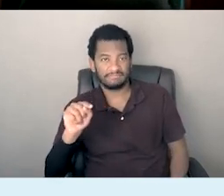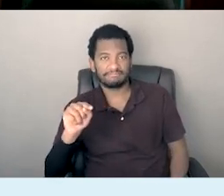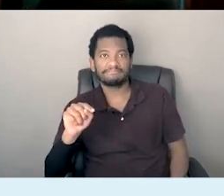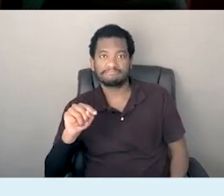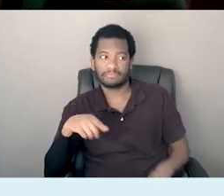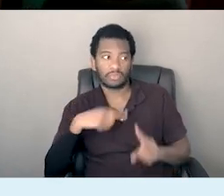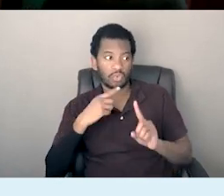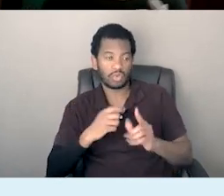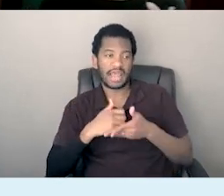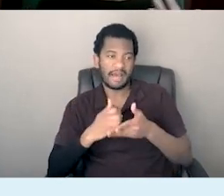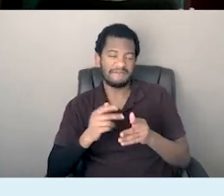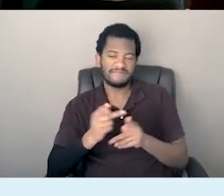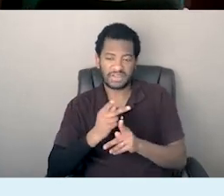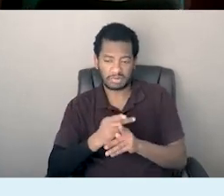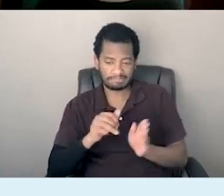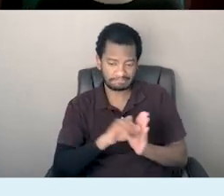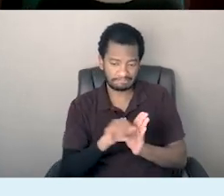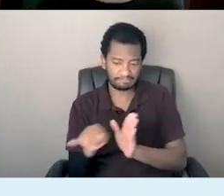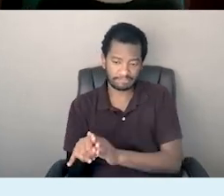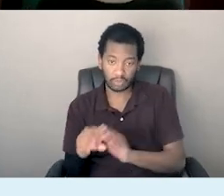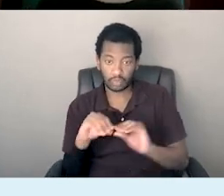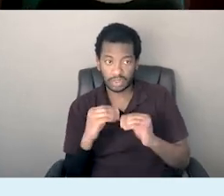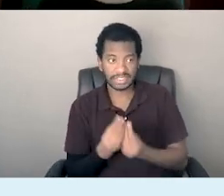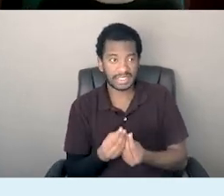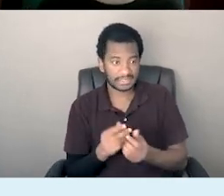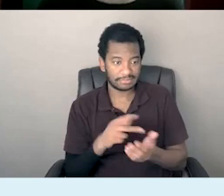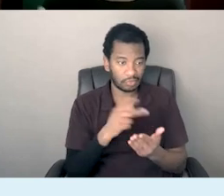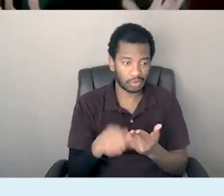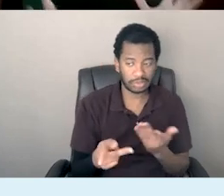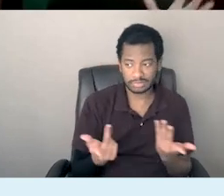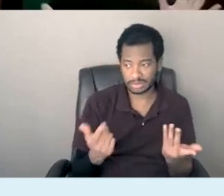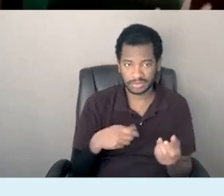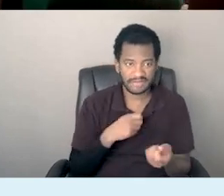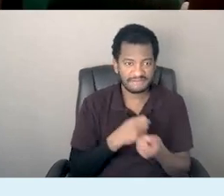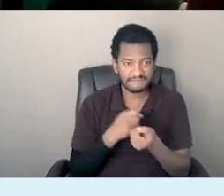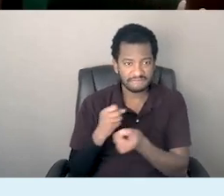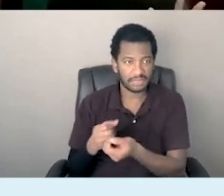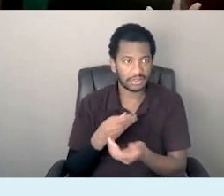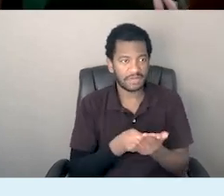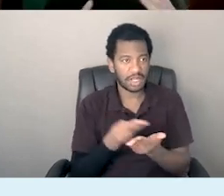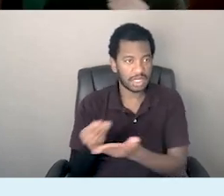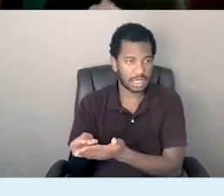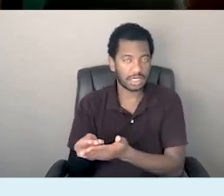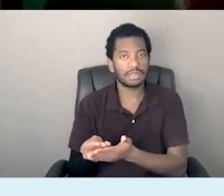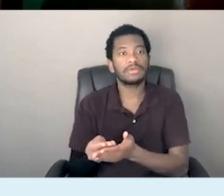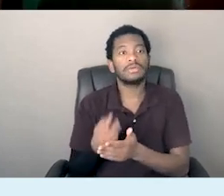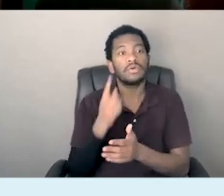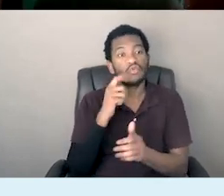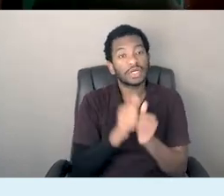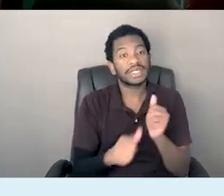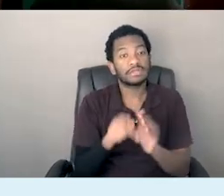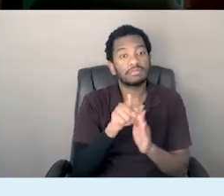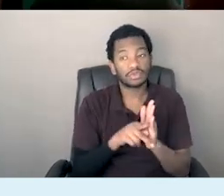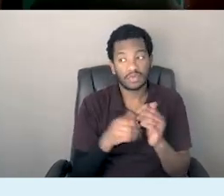out what organizations and what programs to fund. Like I said before, for each of those principles, there are questions in